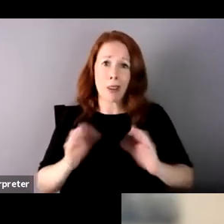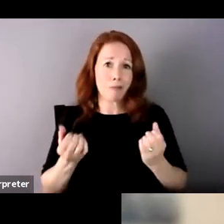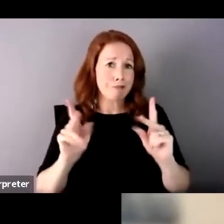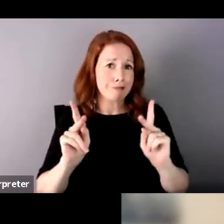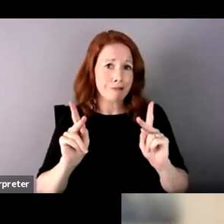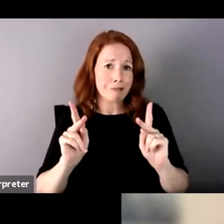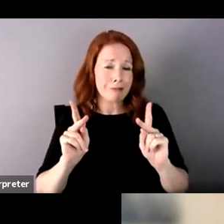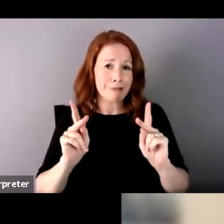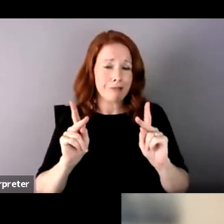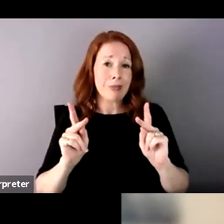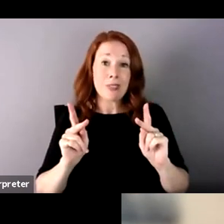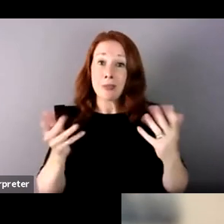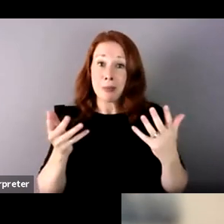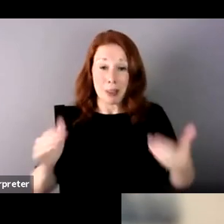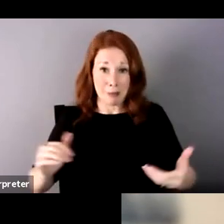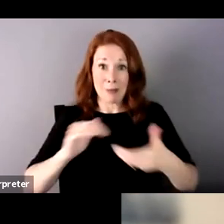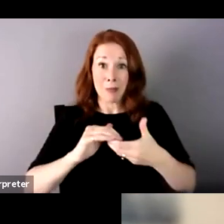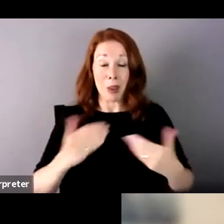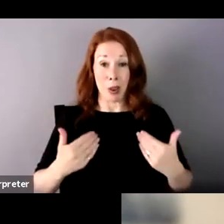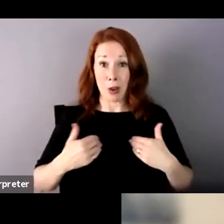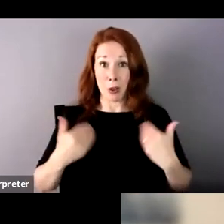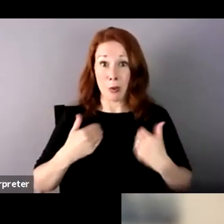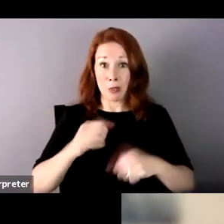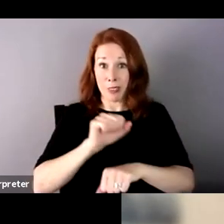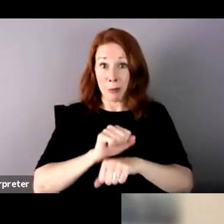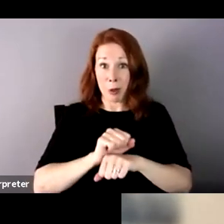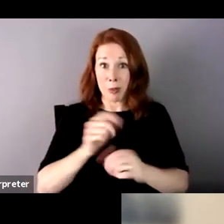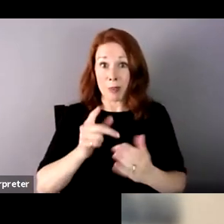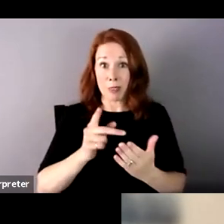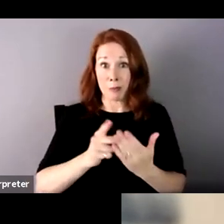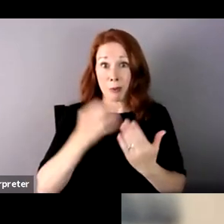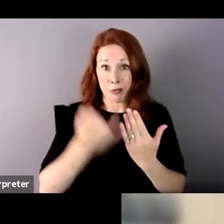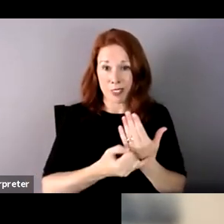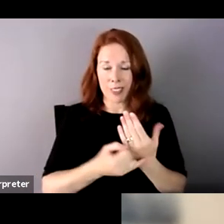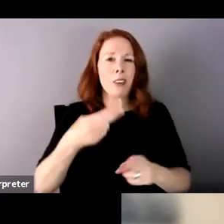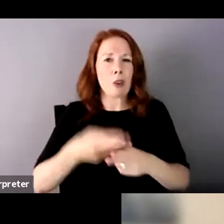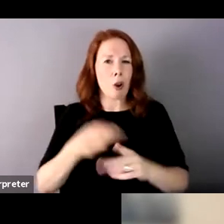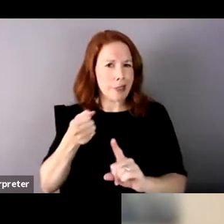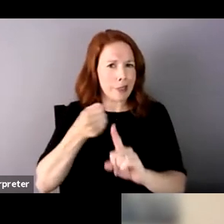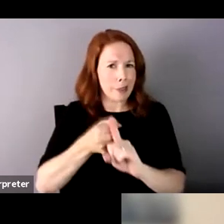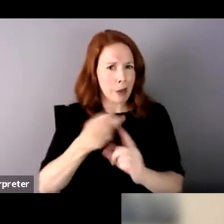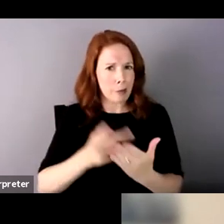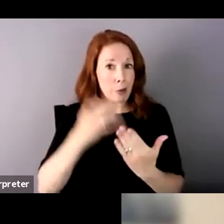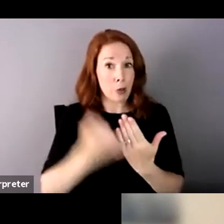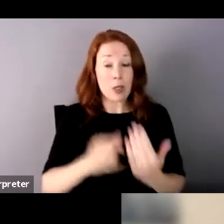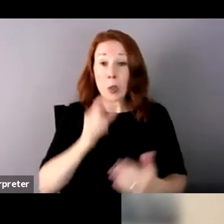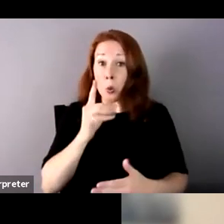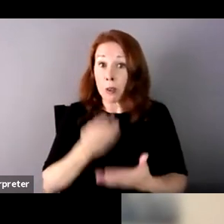on a youth employment project. So we are part of the Impact Project, which has been funded through